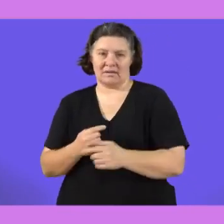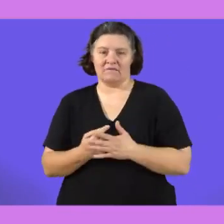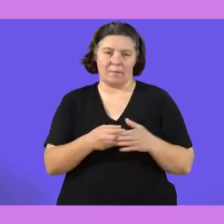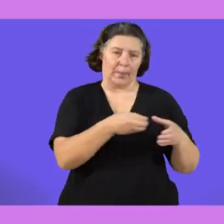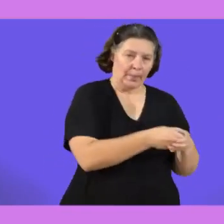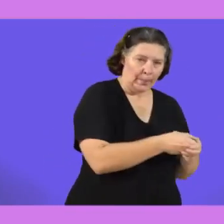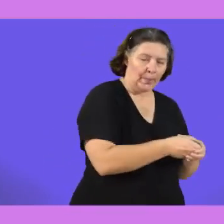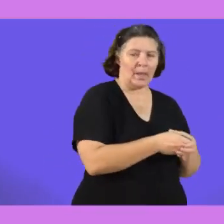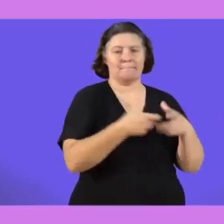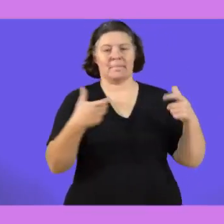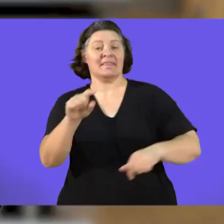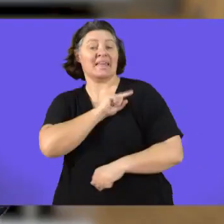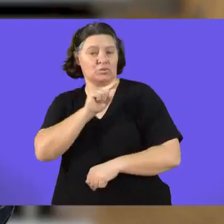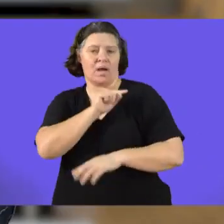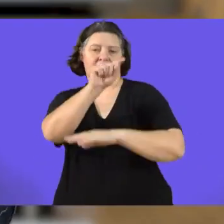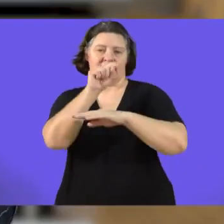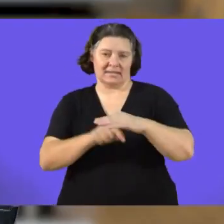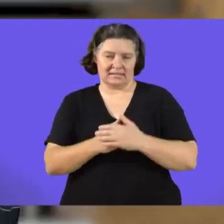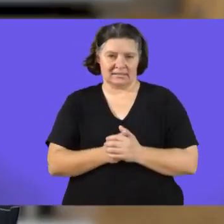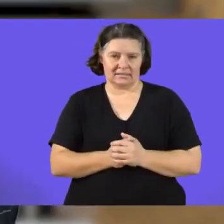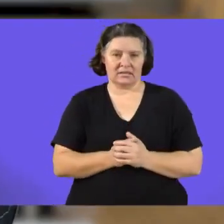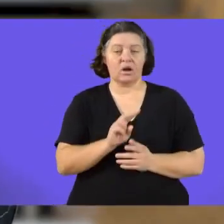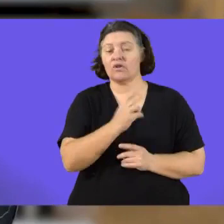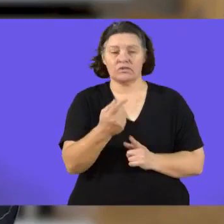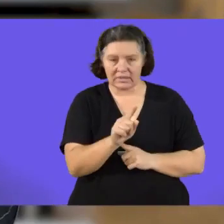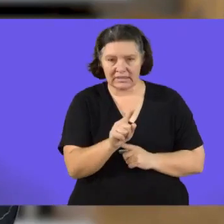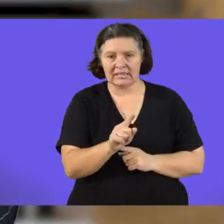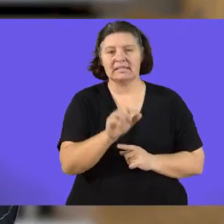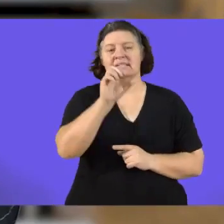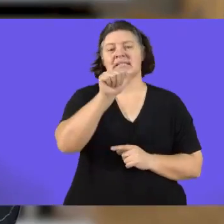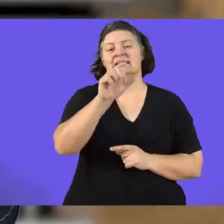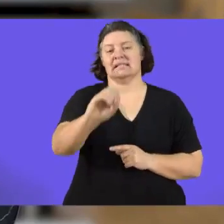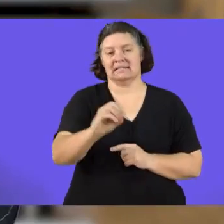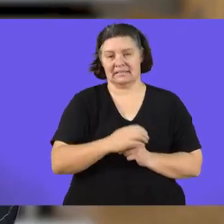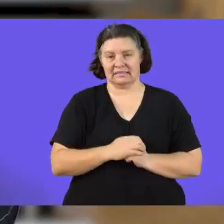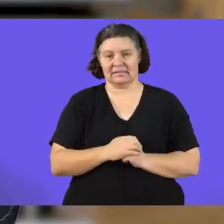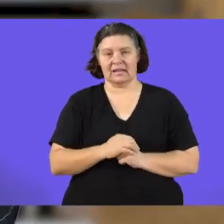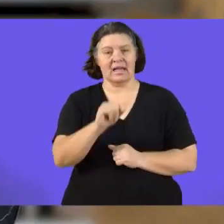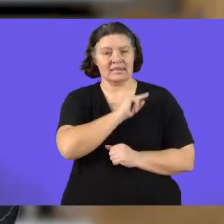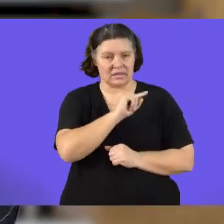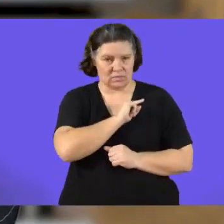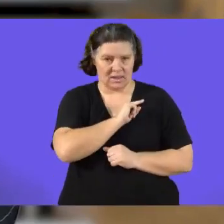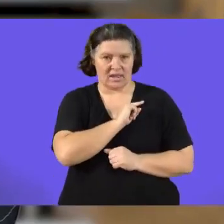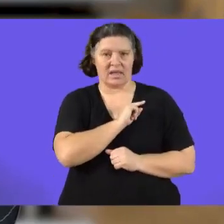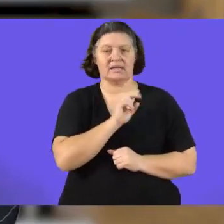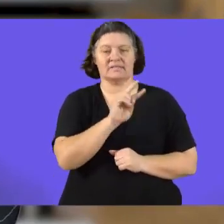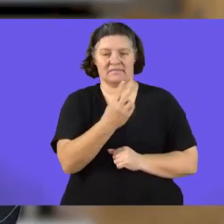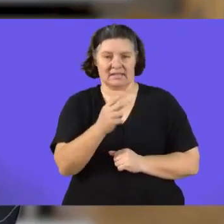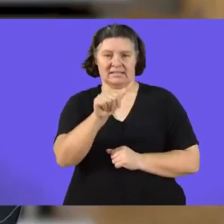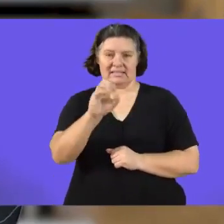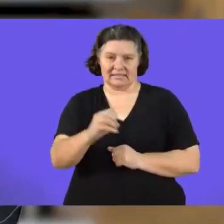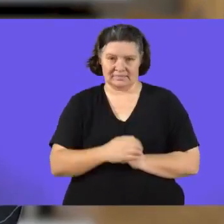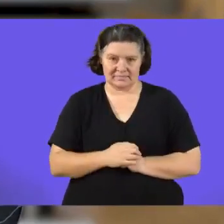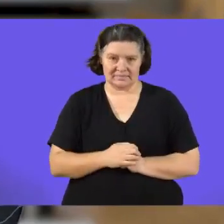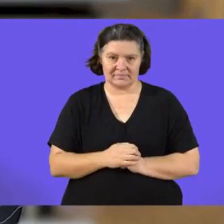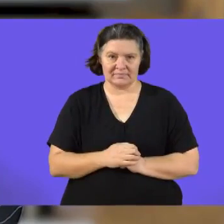from small to big, and therefore I divided. What is the conversion factor? Conversion factor is 60. Hence, I divided by 60.